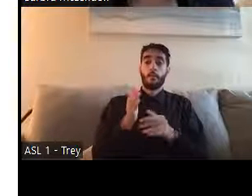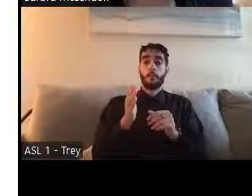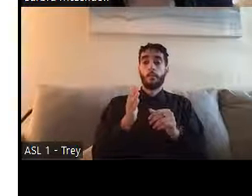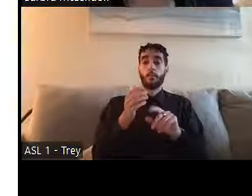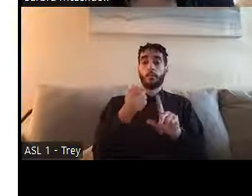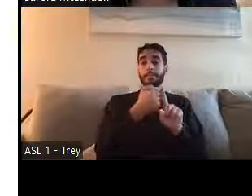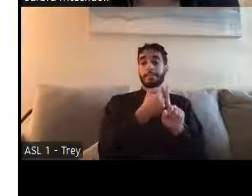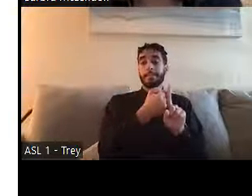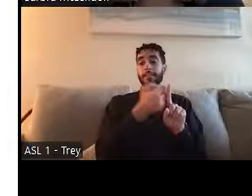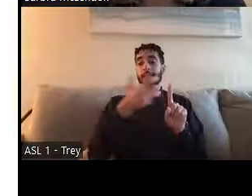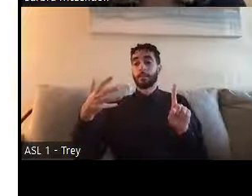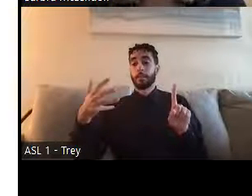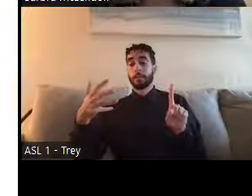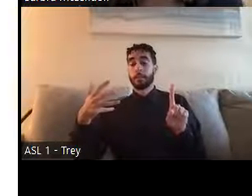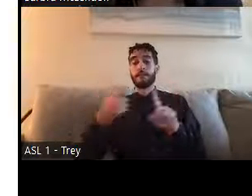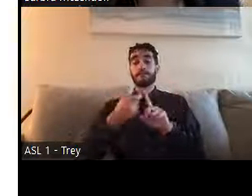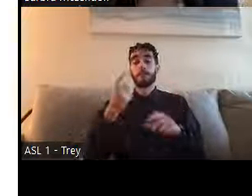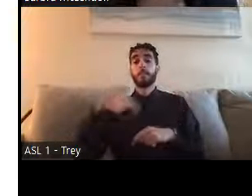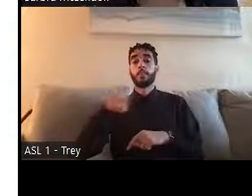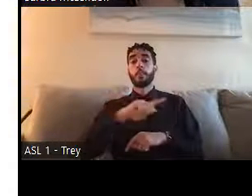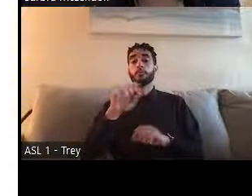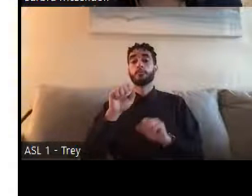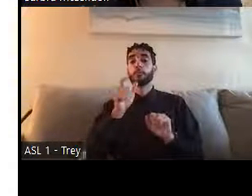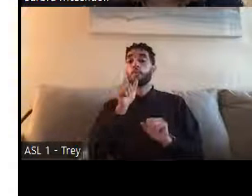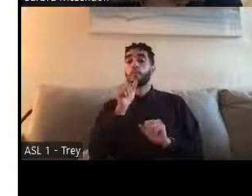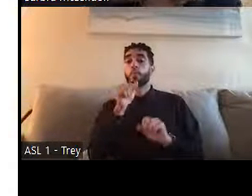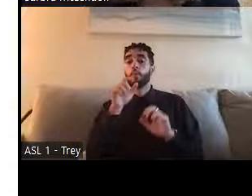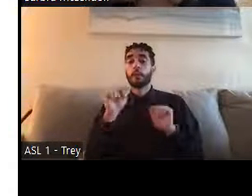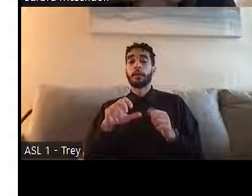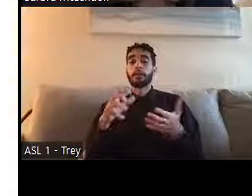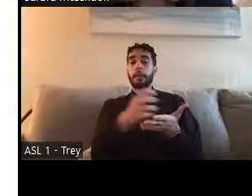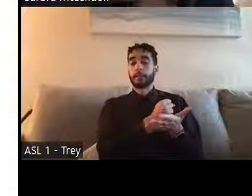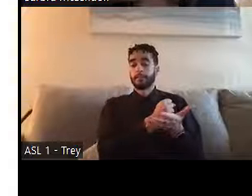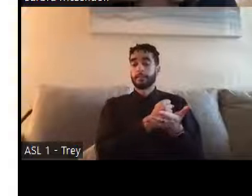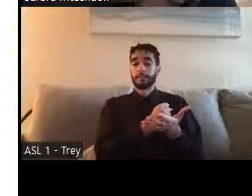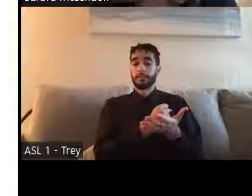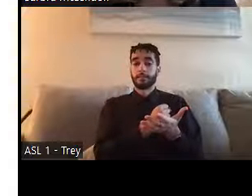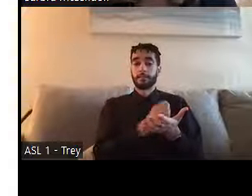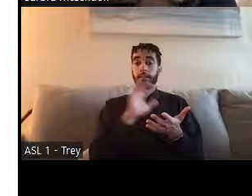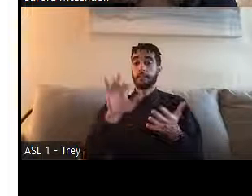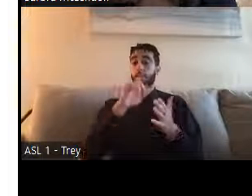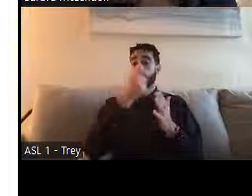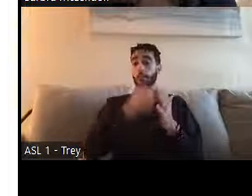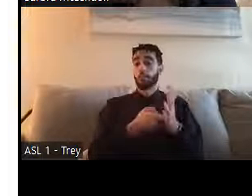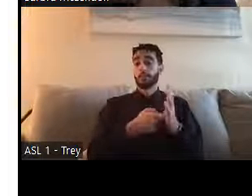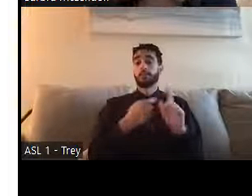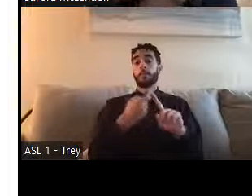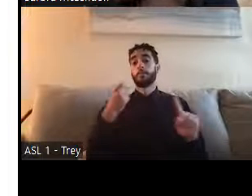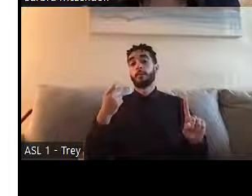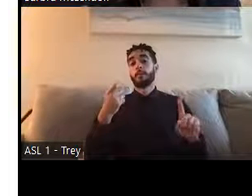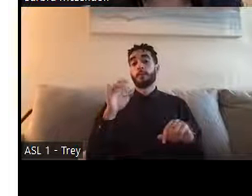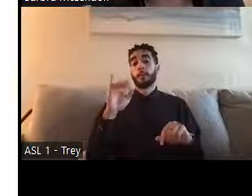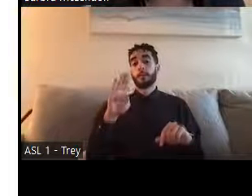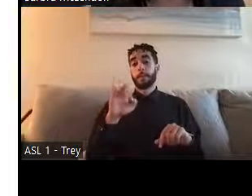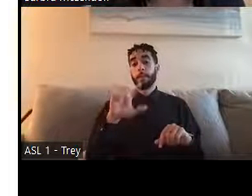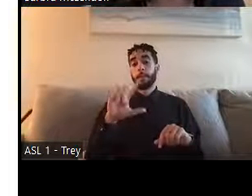expanding who can access the paid family leave program to provide care, ended up being held at the request of the author of the bill. It's now a 2-year